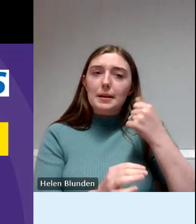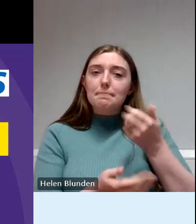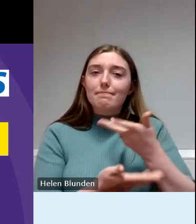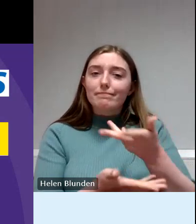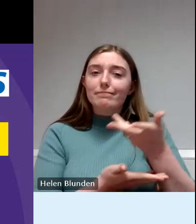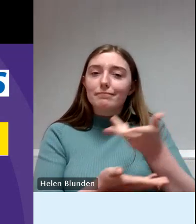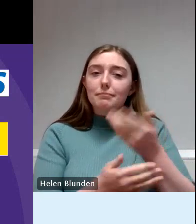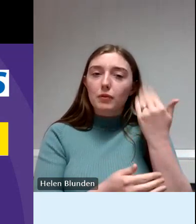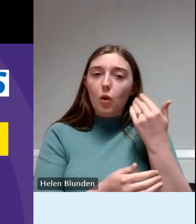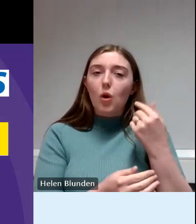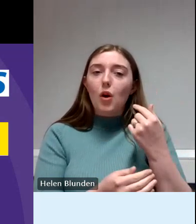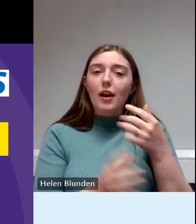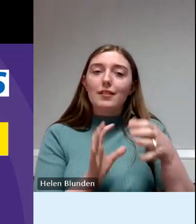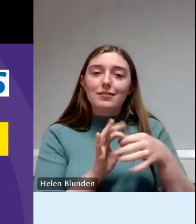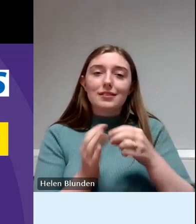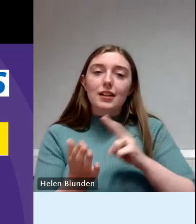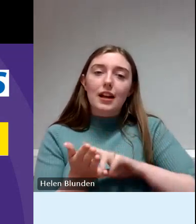So